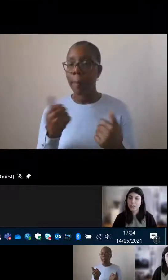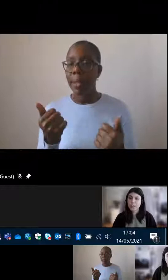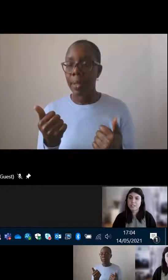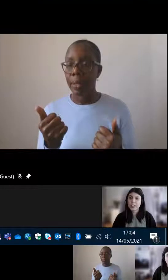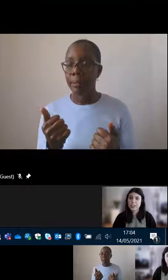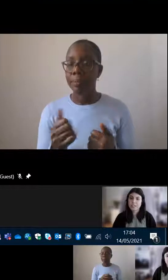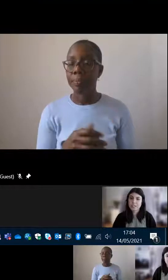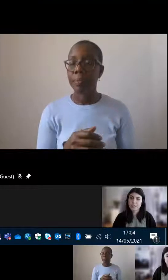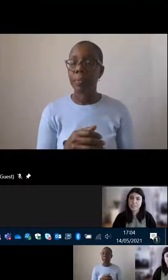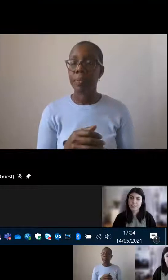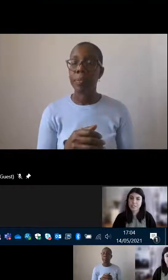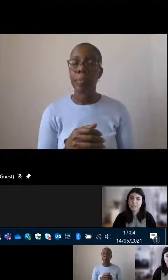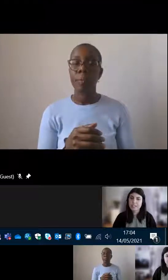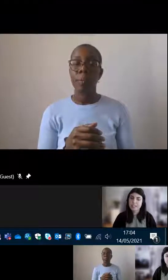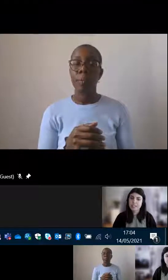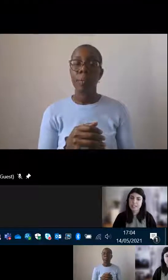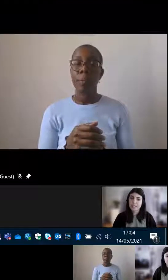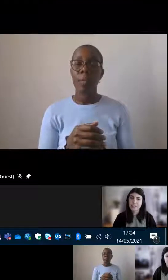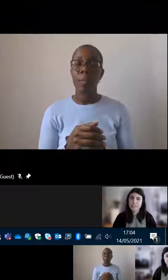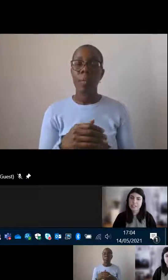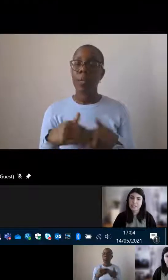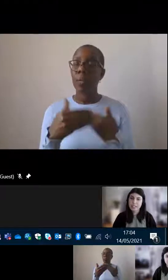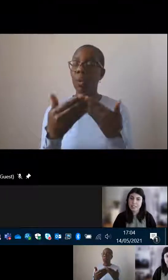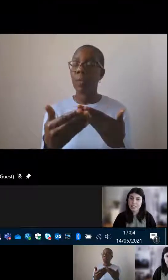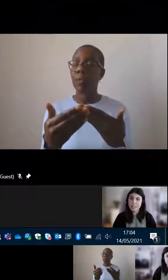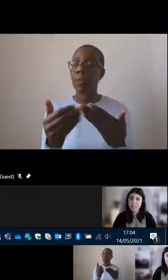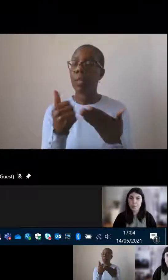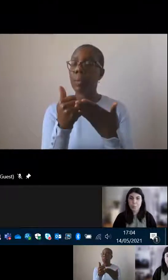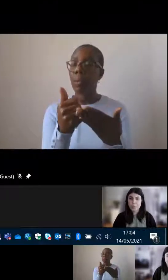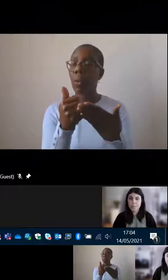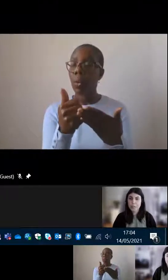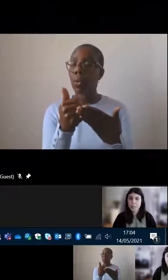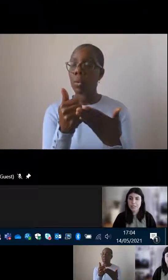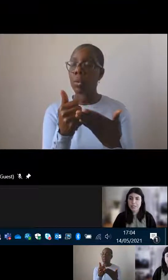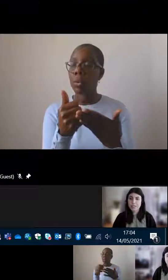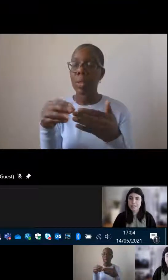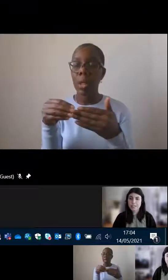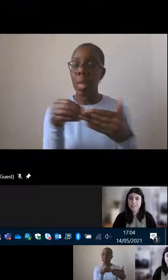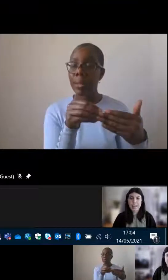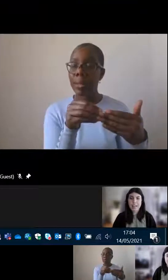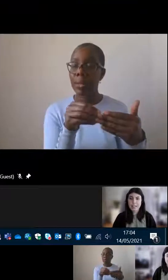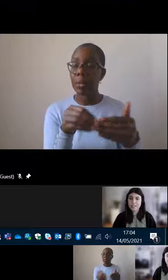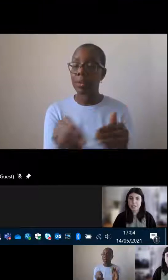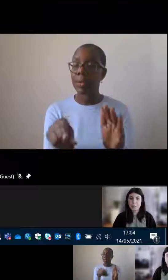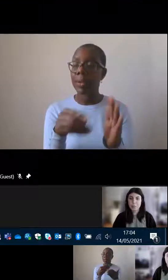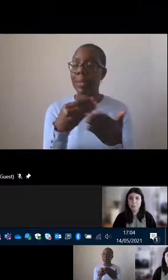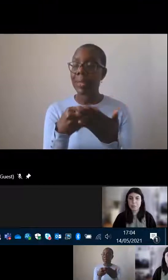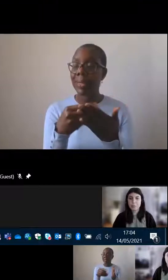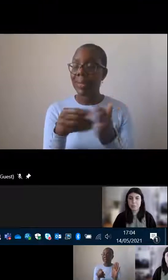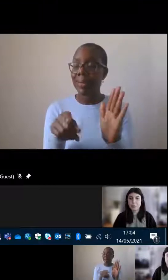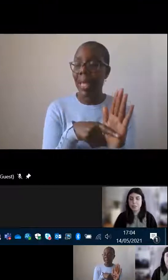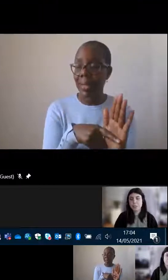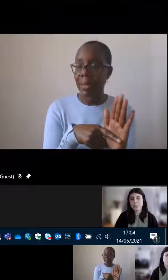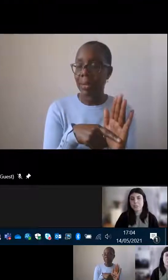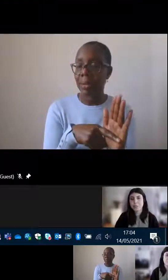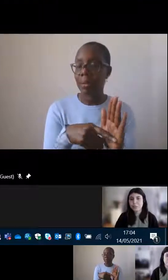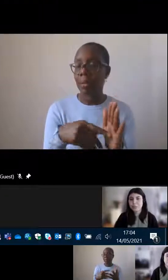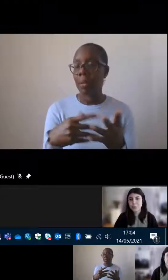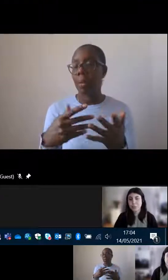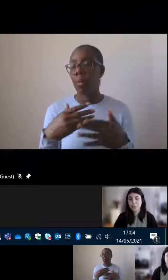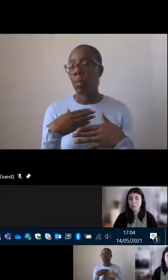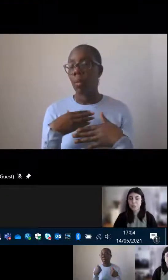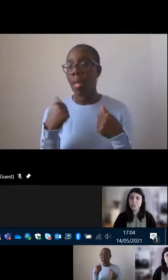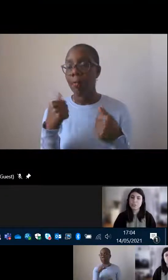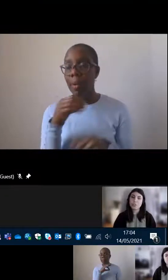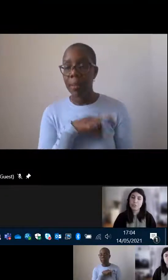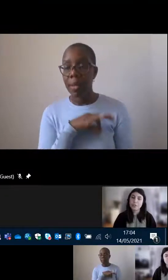support to access advice and guidance on debt, welfare benefits, housing and more, as we mentioned